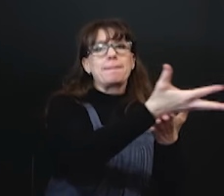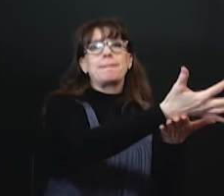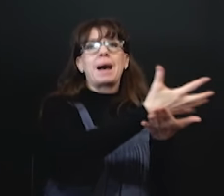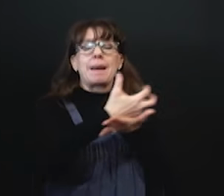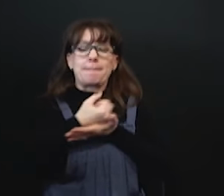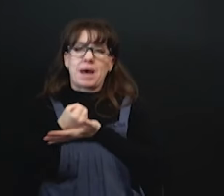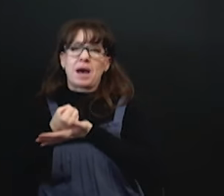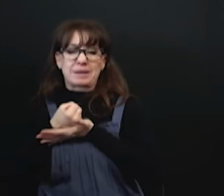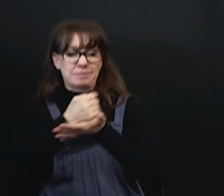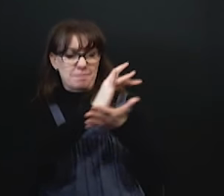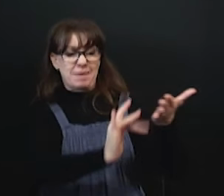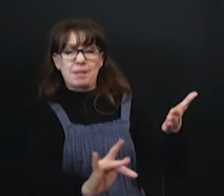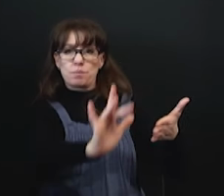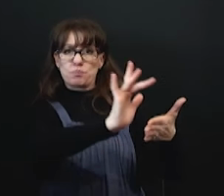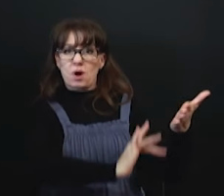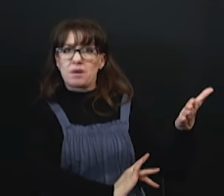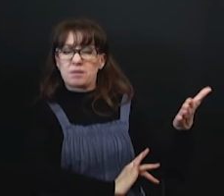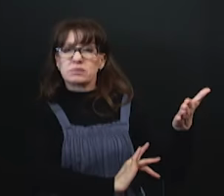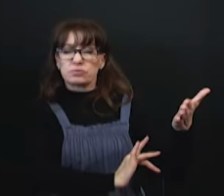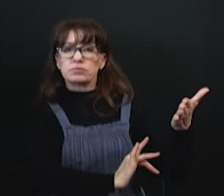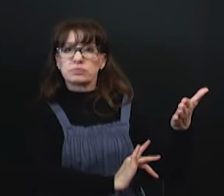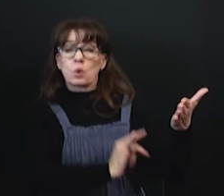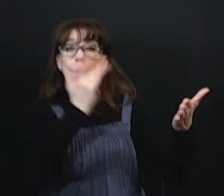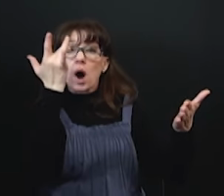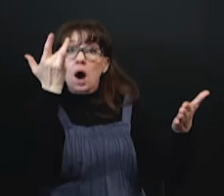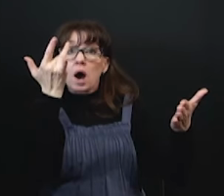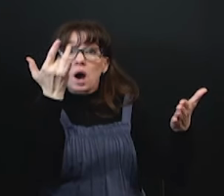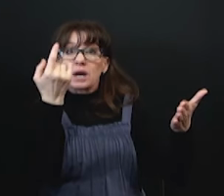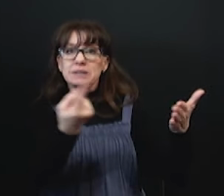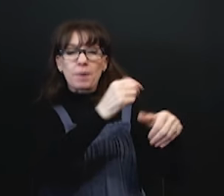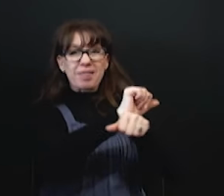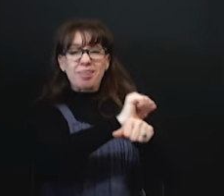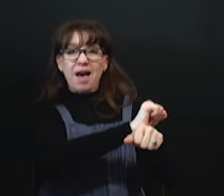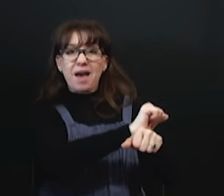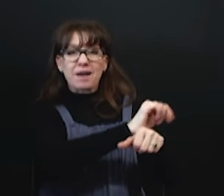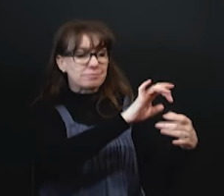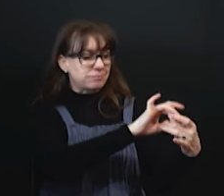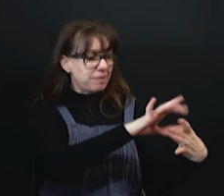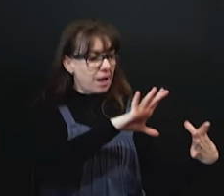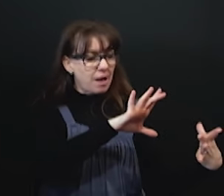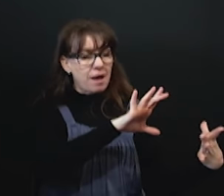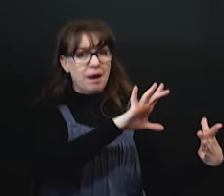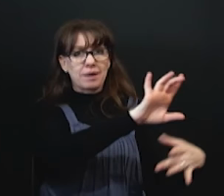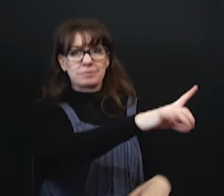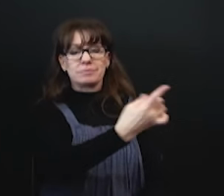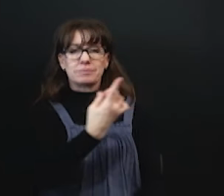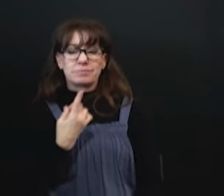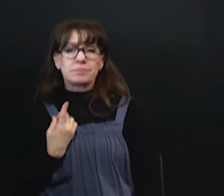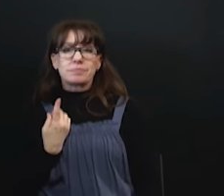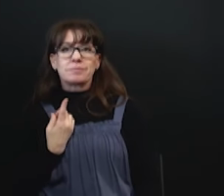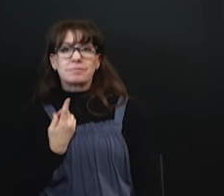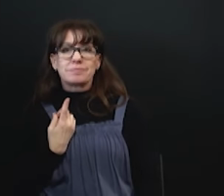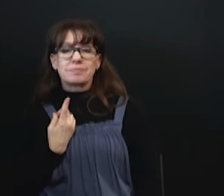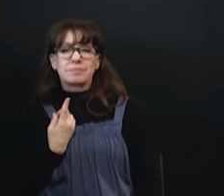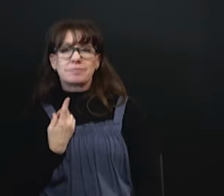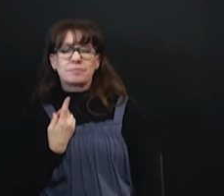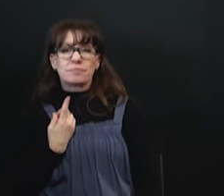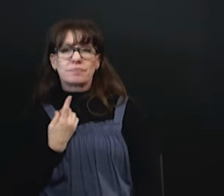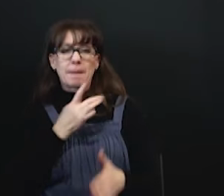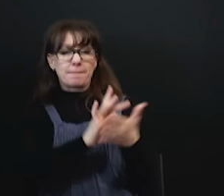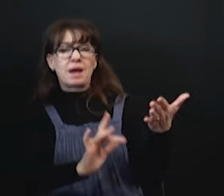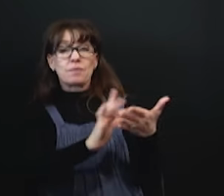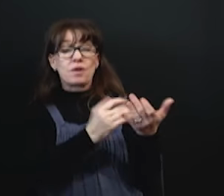Redemption is paying a price so that someone who is enslaved, now you have bought that person. Whether